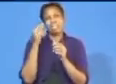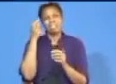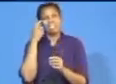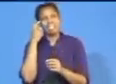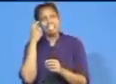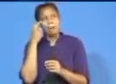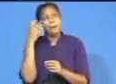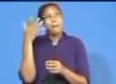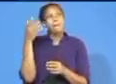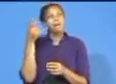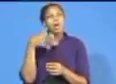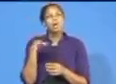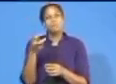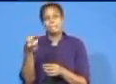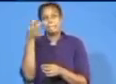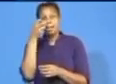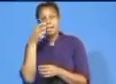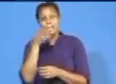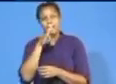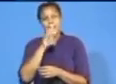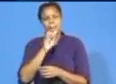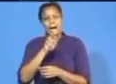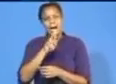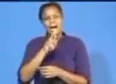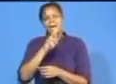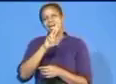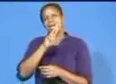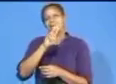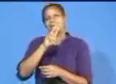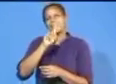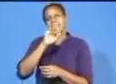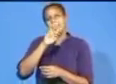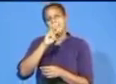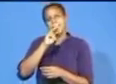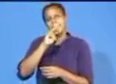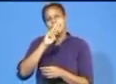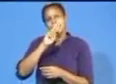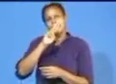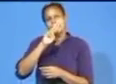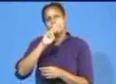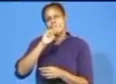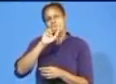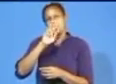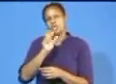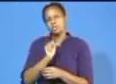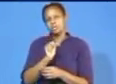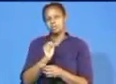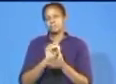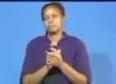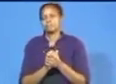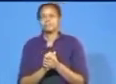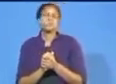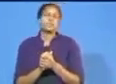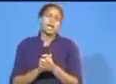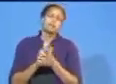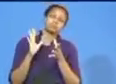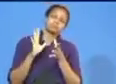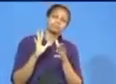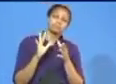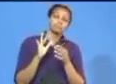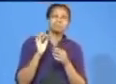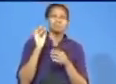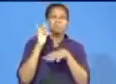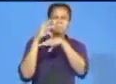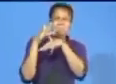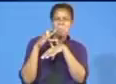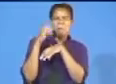my mind rested on the story in 2 Kings chapter 5. And so as you follow me, I'd